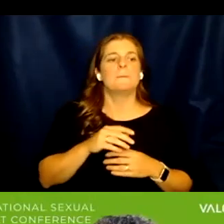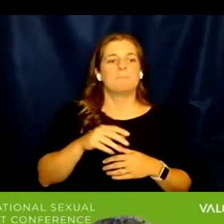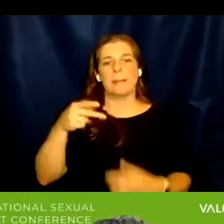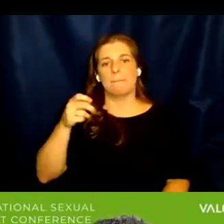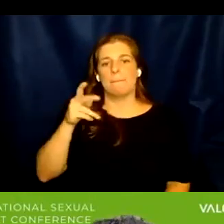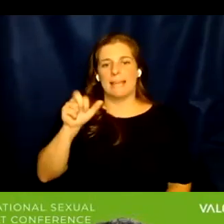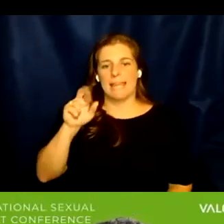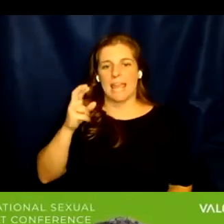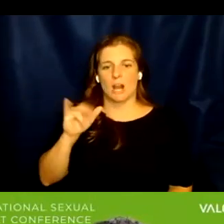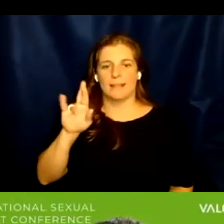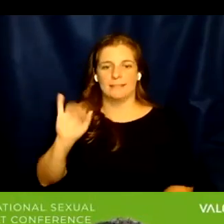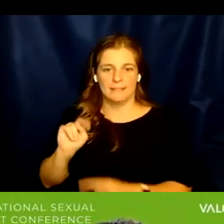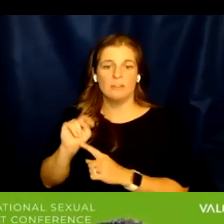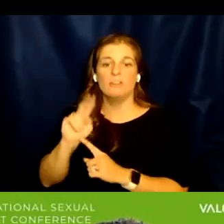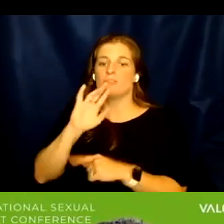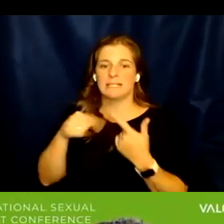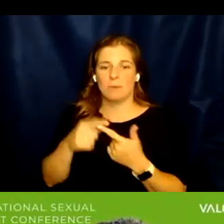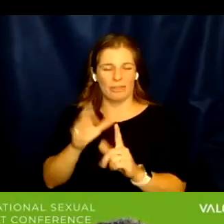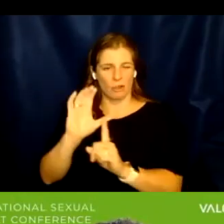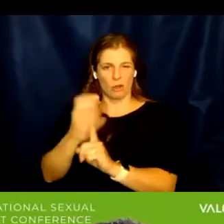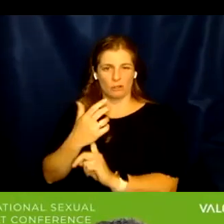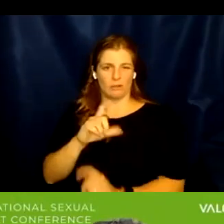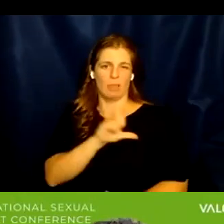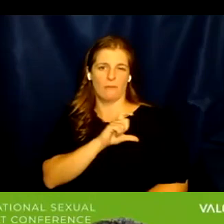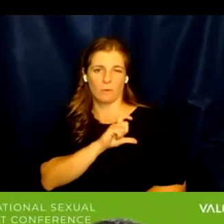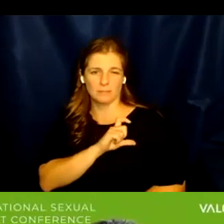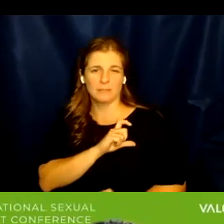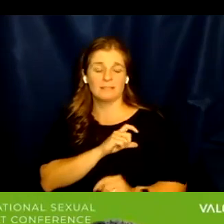talks about the culture of law enforcement being one that